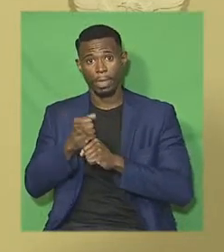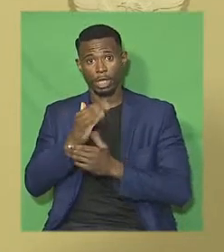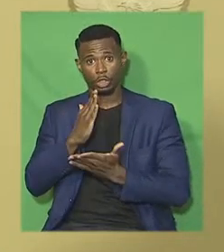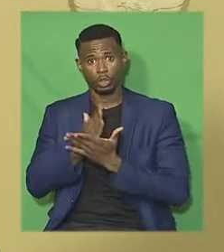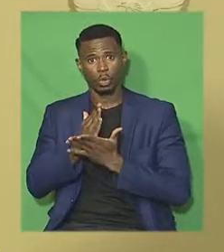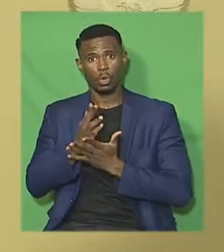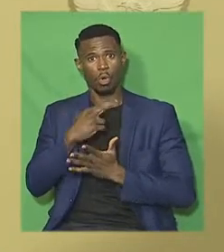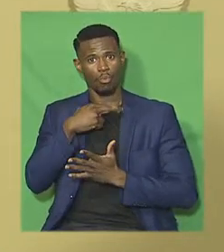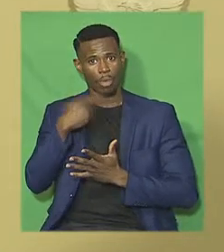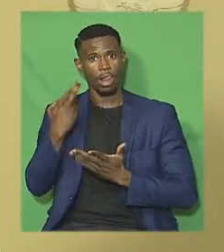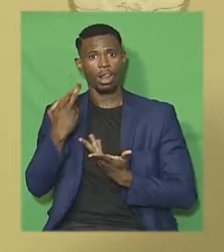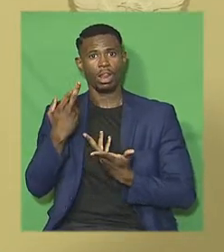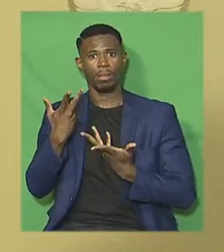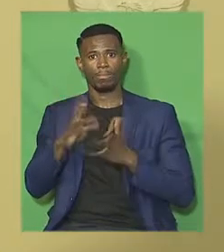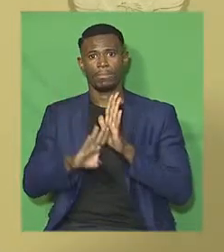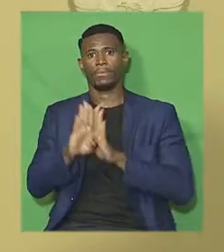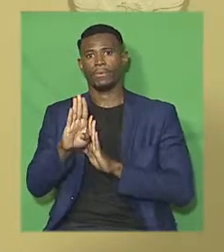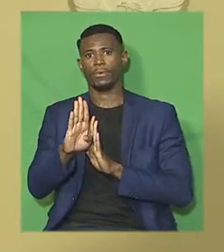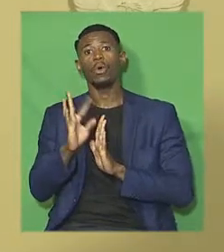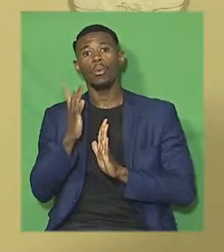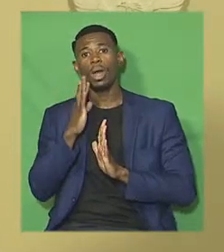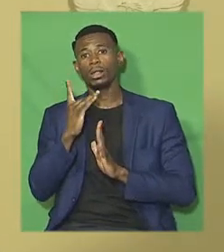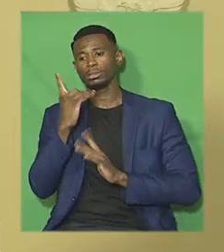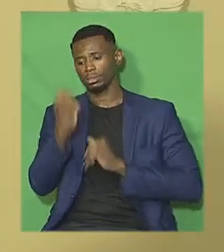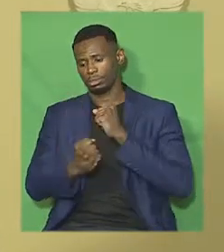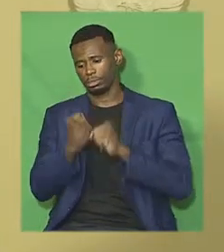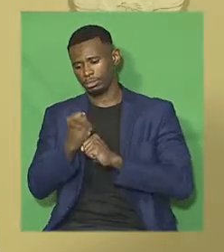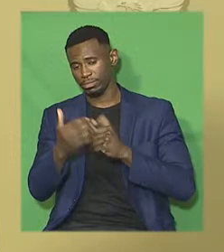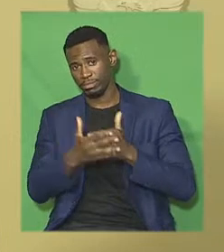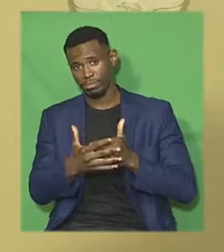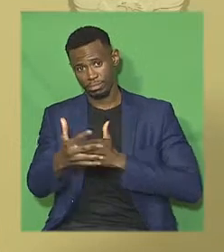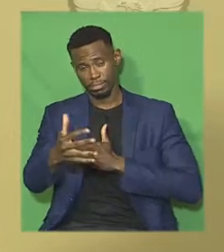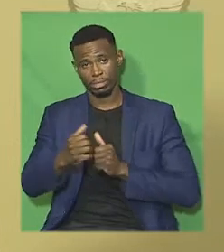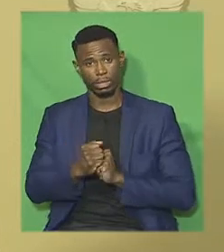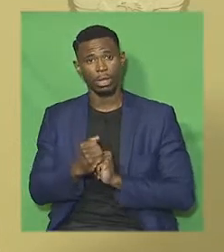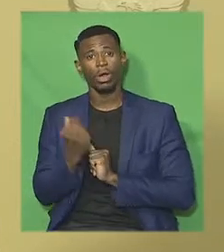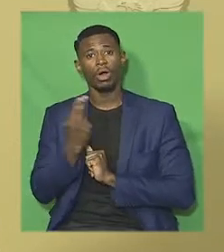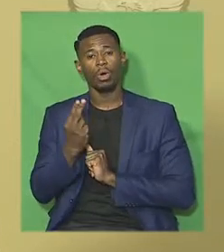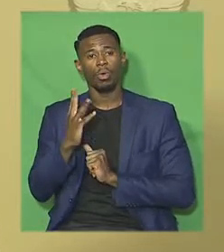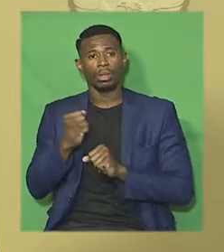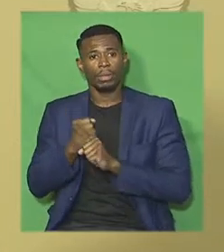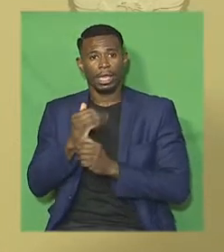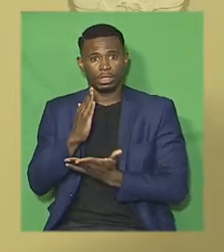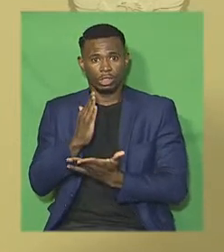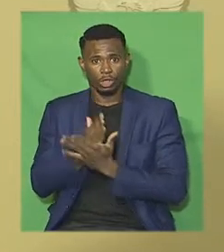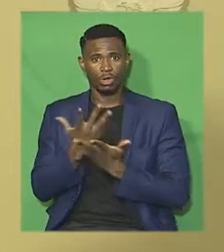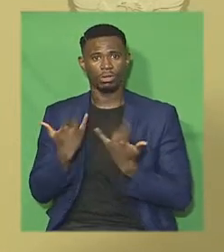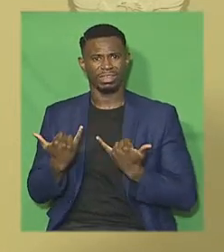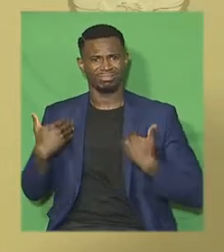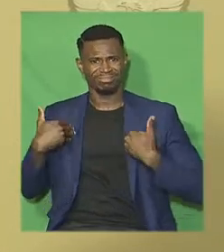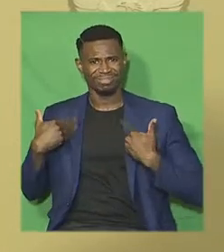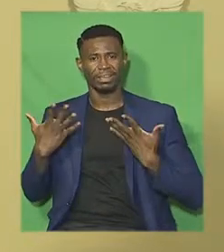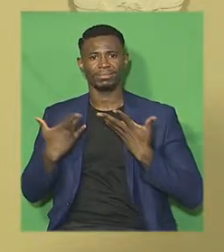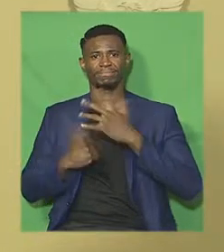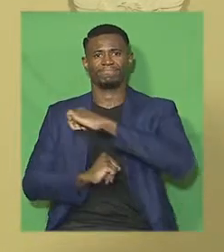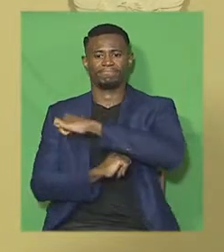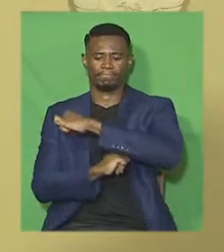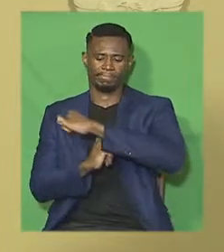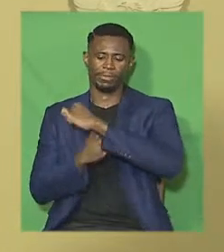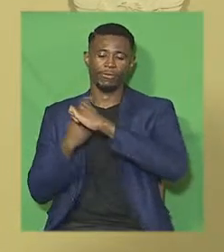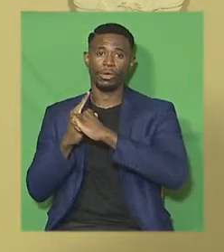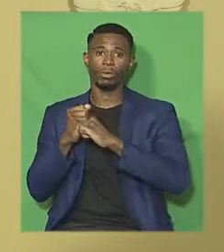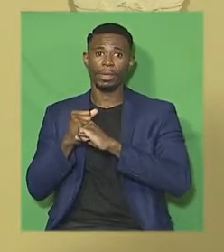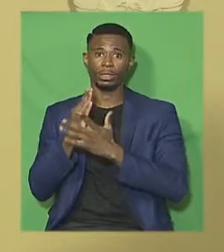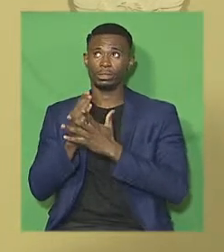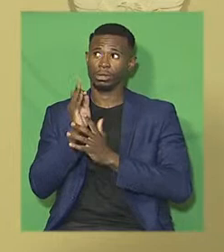within the next year, and that will lay a solid foundation for a sustainable recovery into